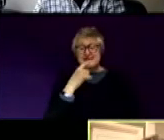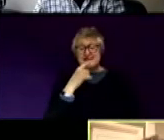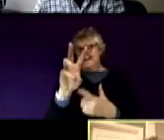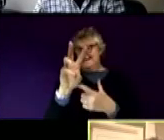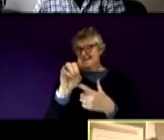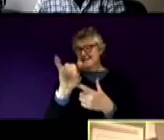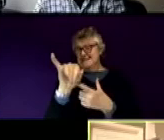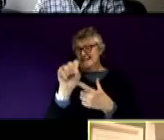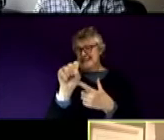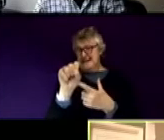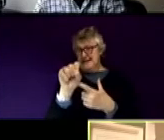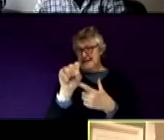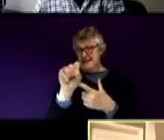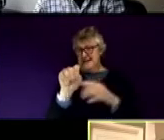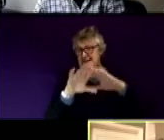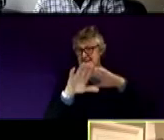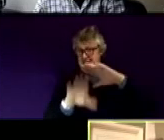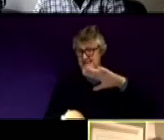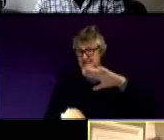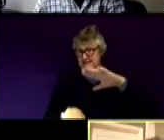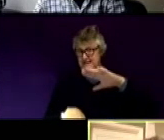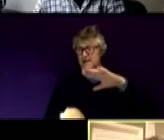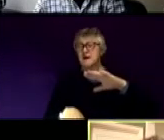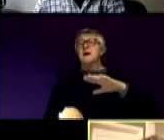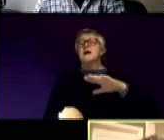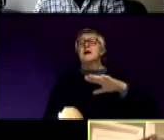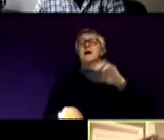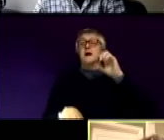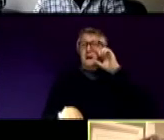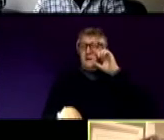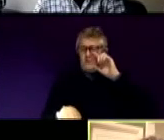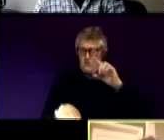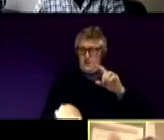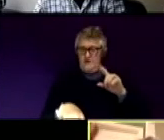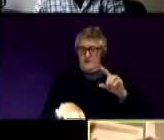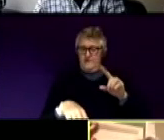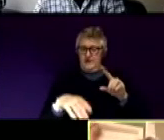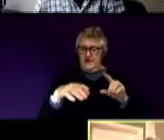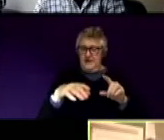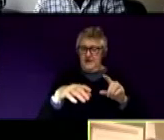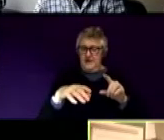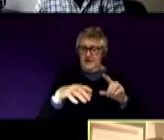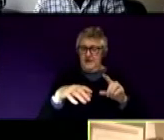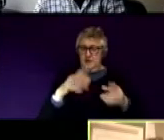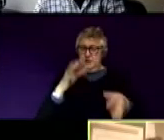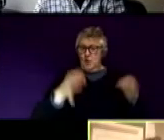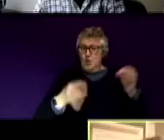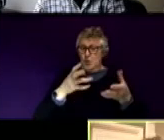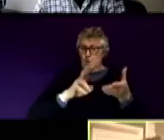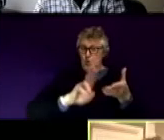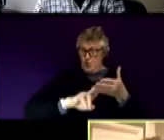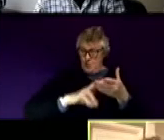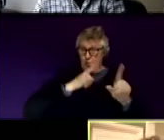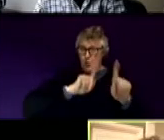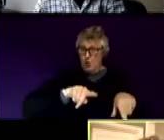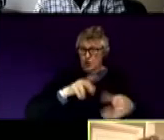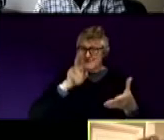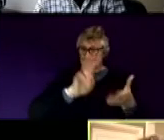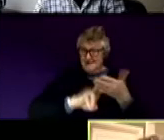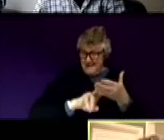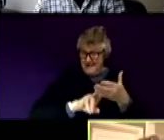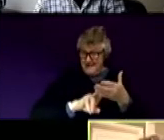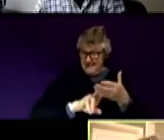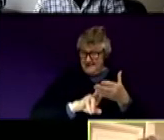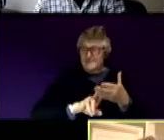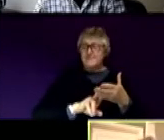the order being signed by the court, that the COCO would need to have a process for community input. I will tell you that